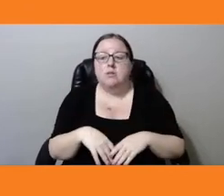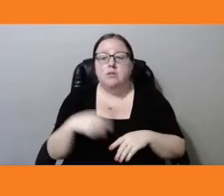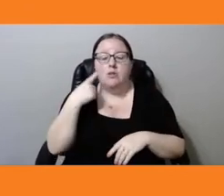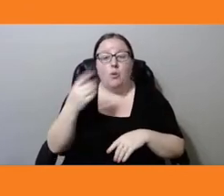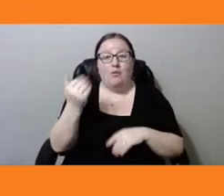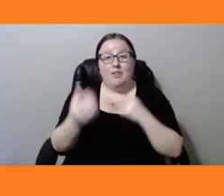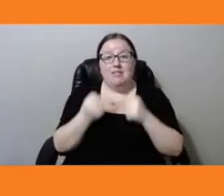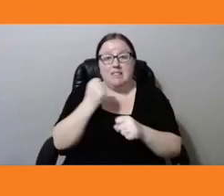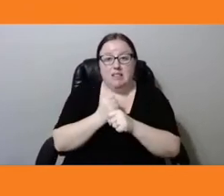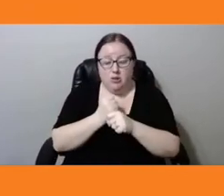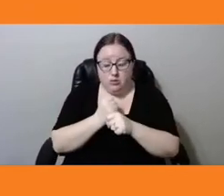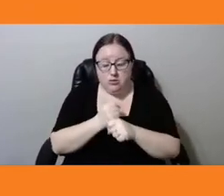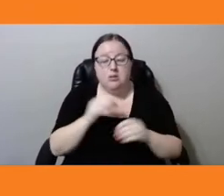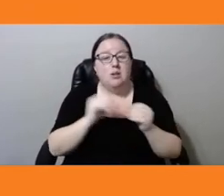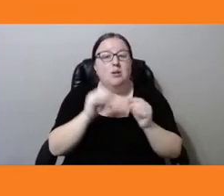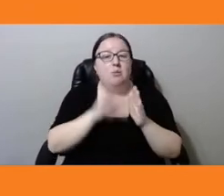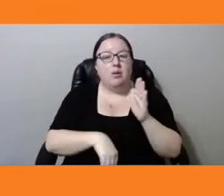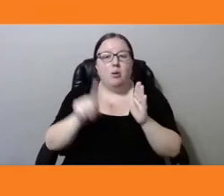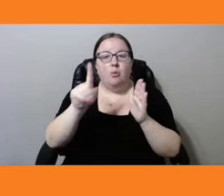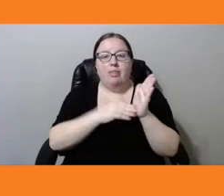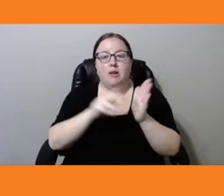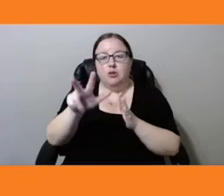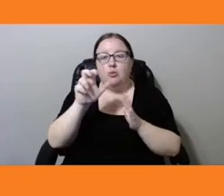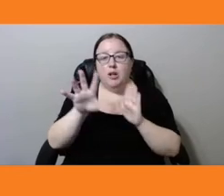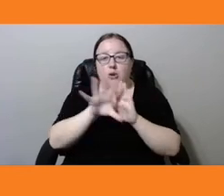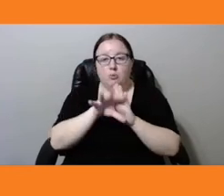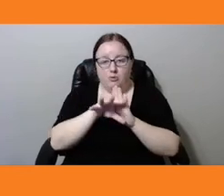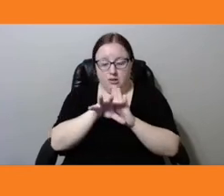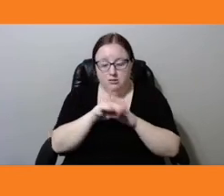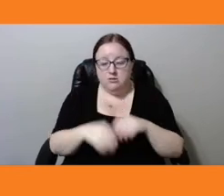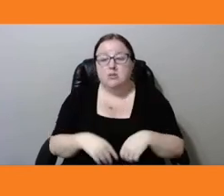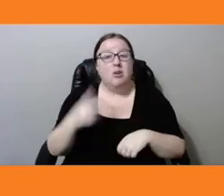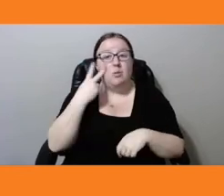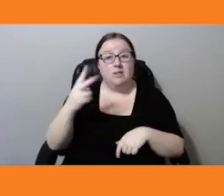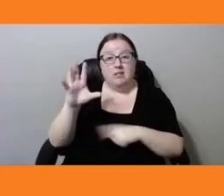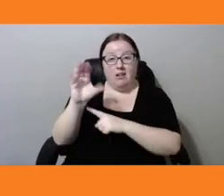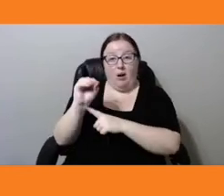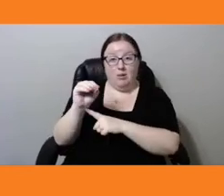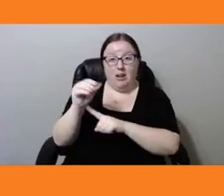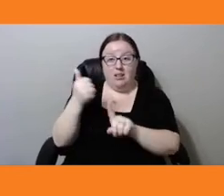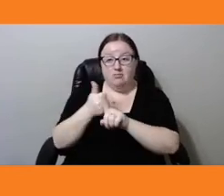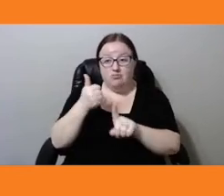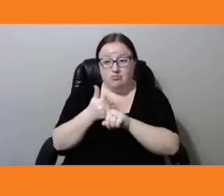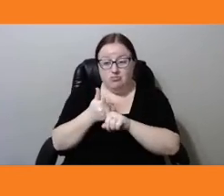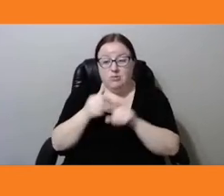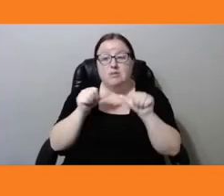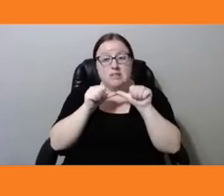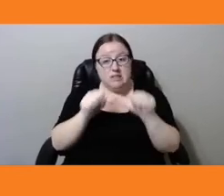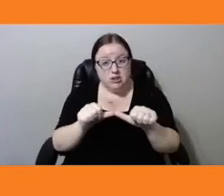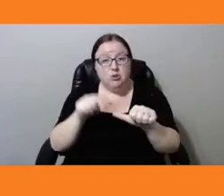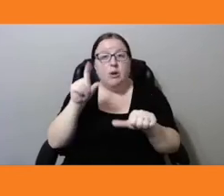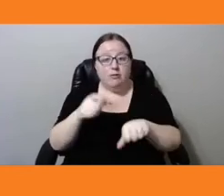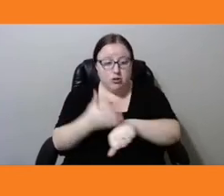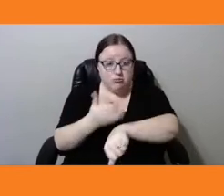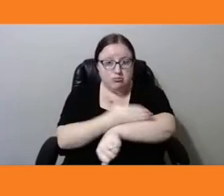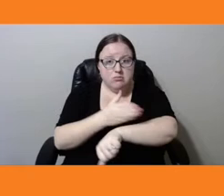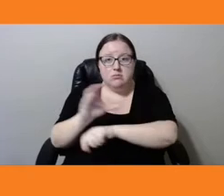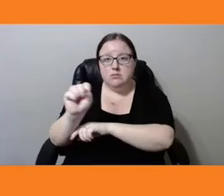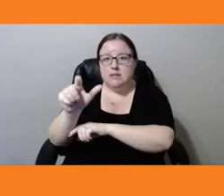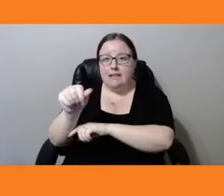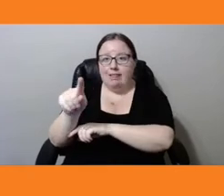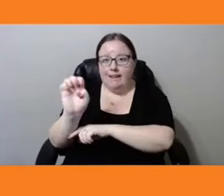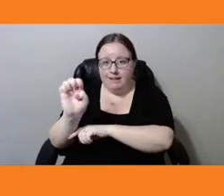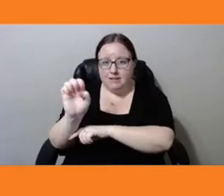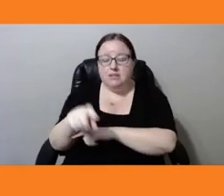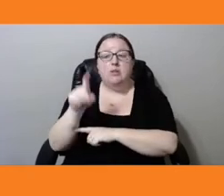15 years and more than 1,300 movies. We see that companies continue to need to improve their slates. We need